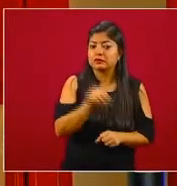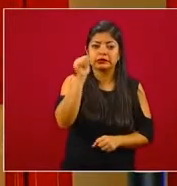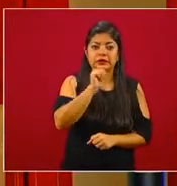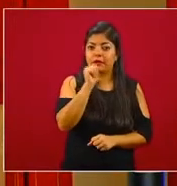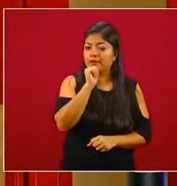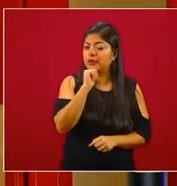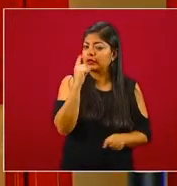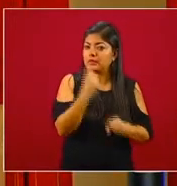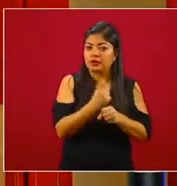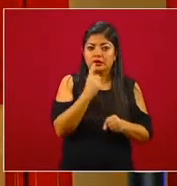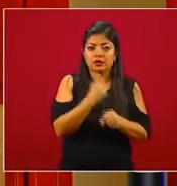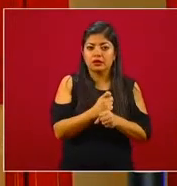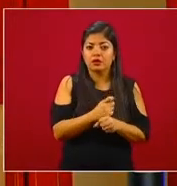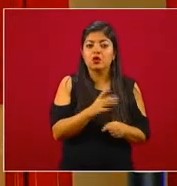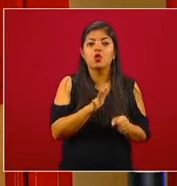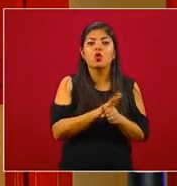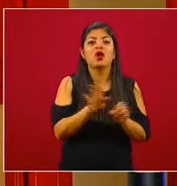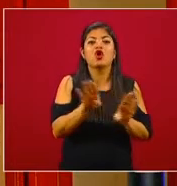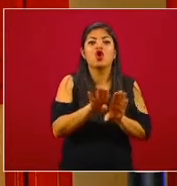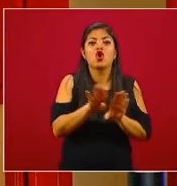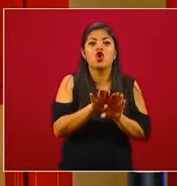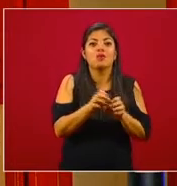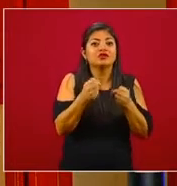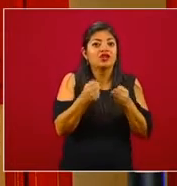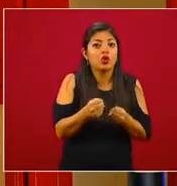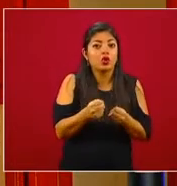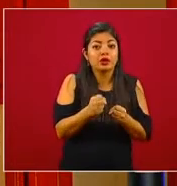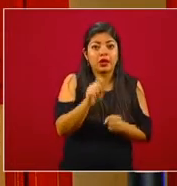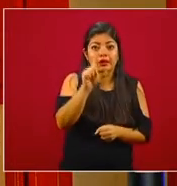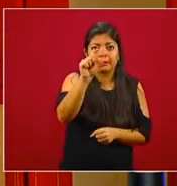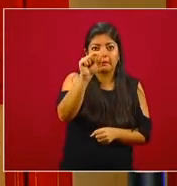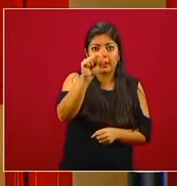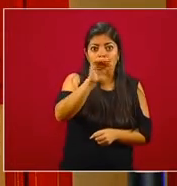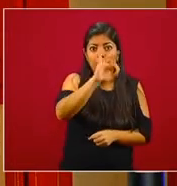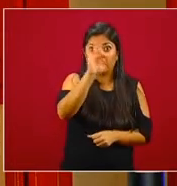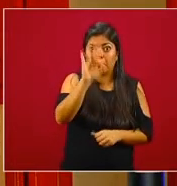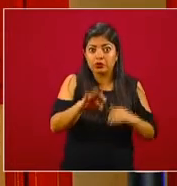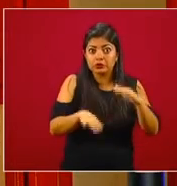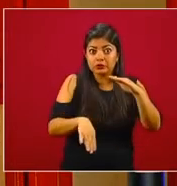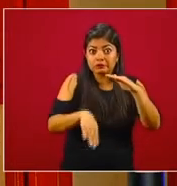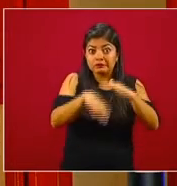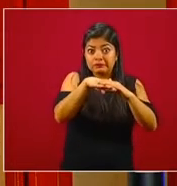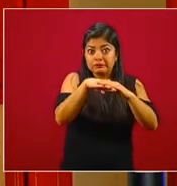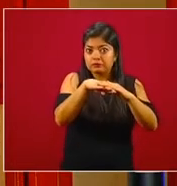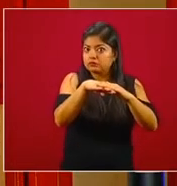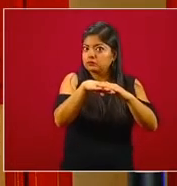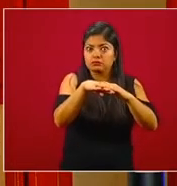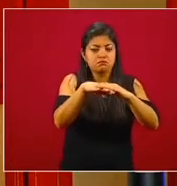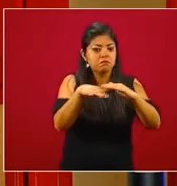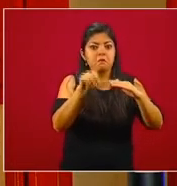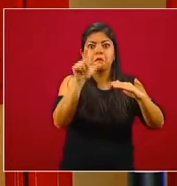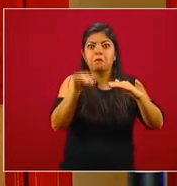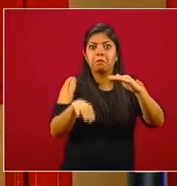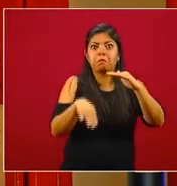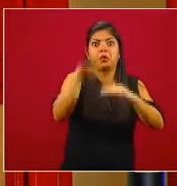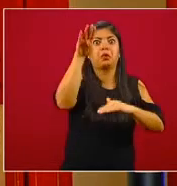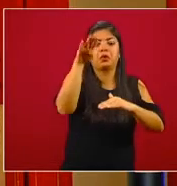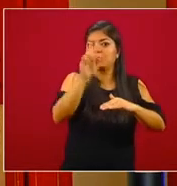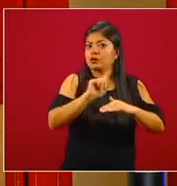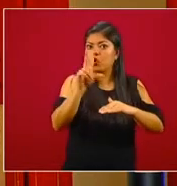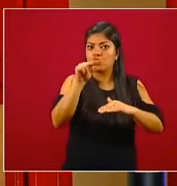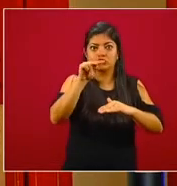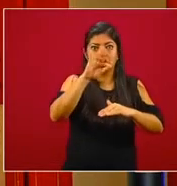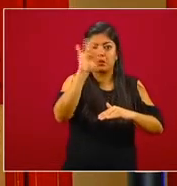punto de into a seguridad hospital that might be hasta el reaching its 20% libre full saturation antes point, de llegar a demasiada we say ocupación that whenever y they pasar del only